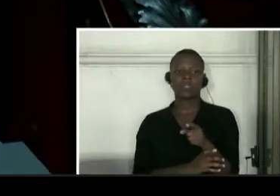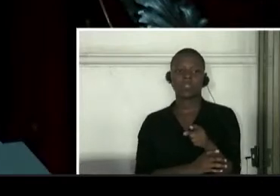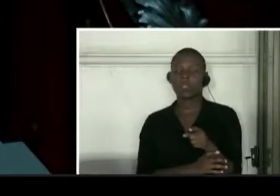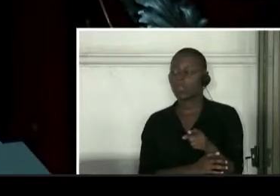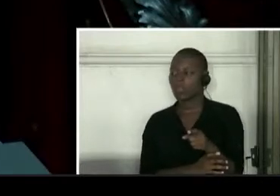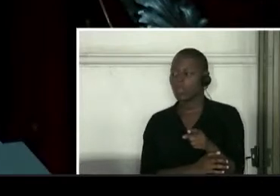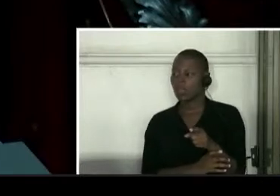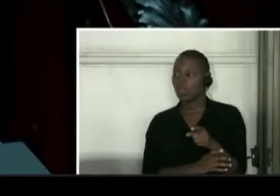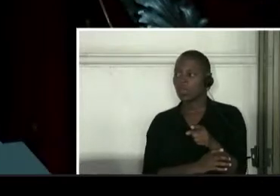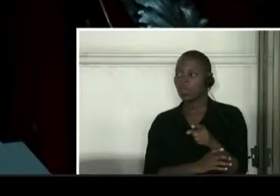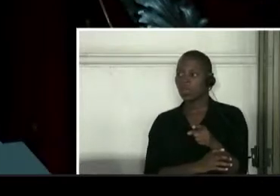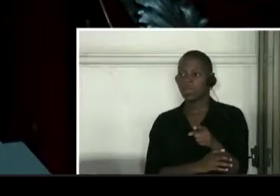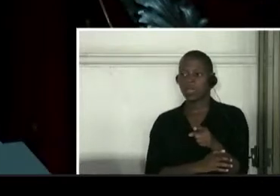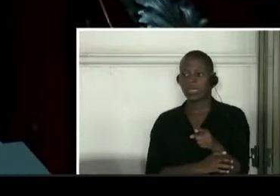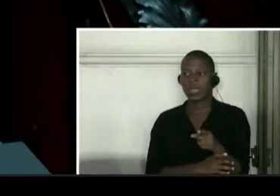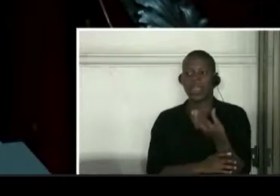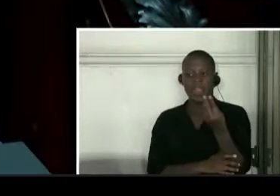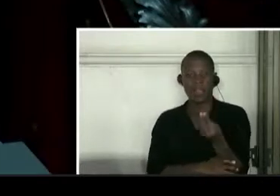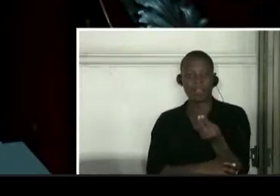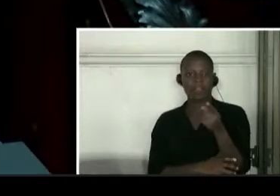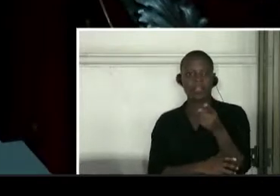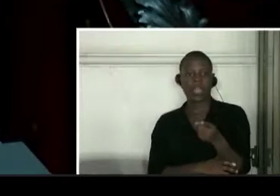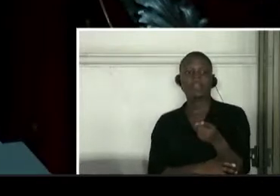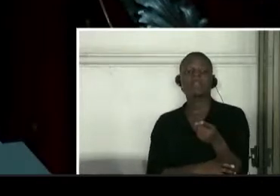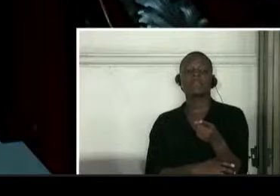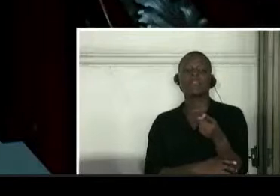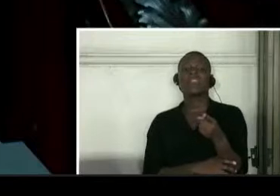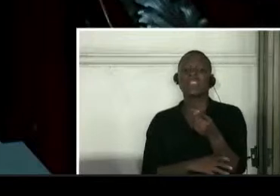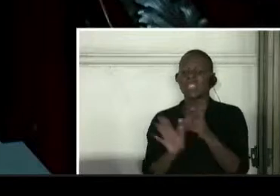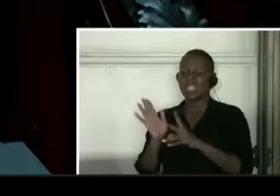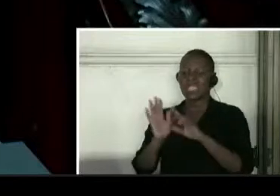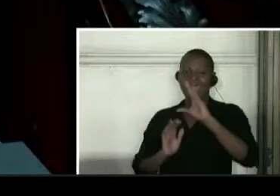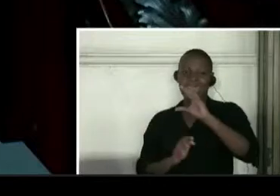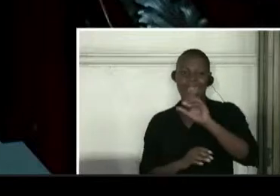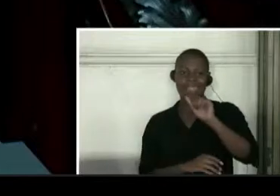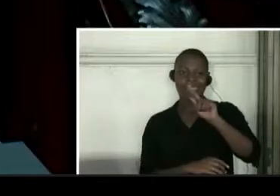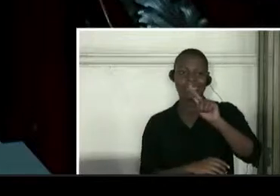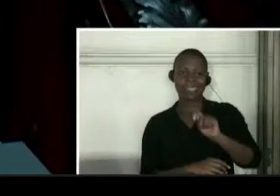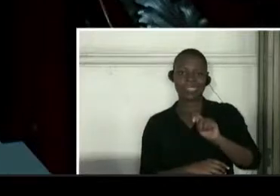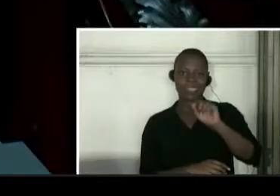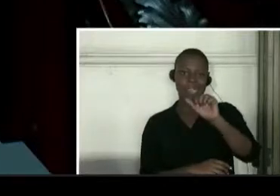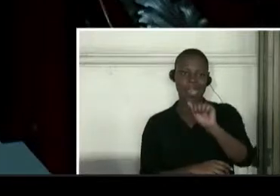Catholic housing projects. On program one,